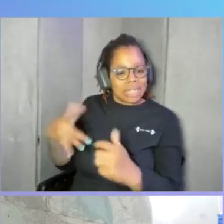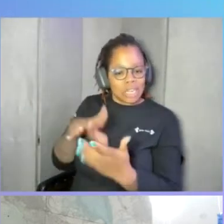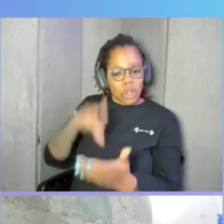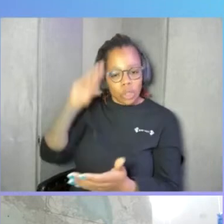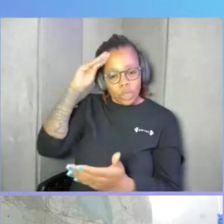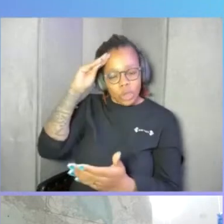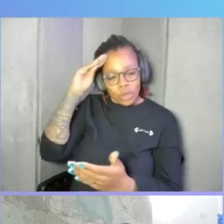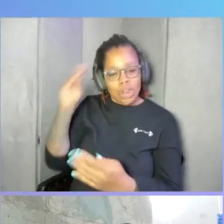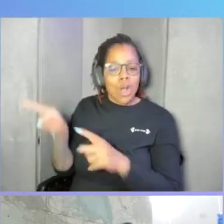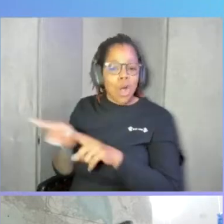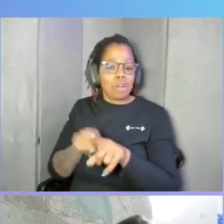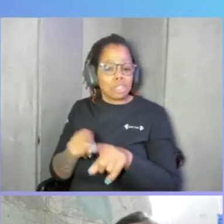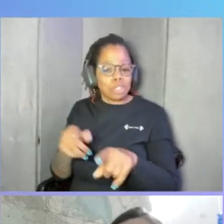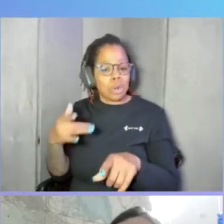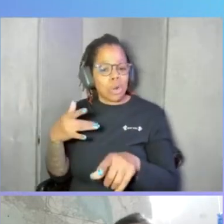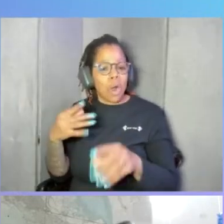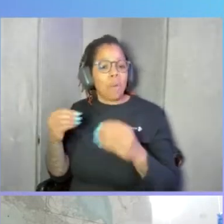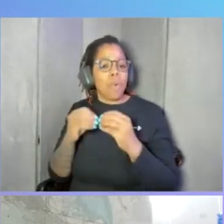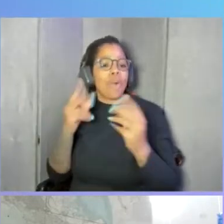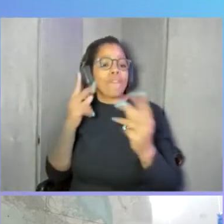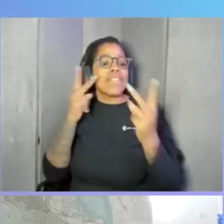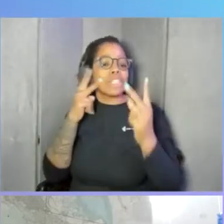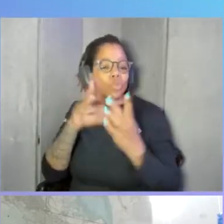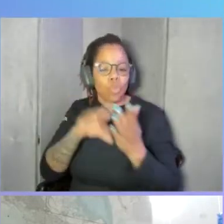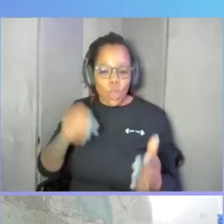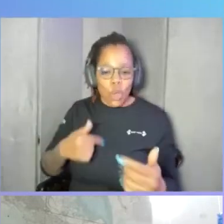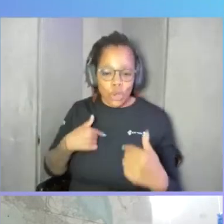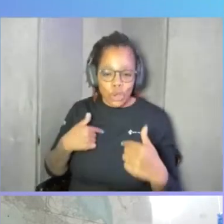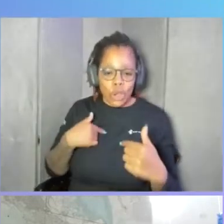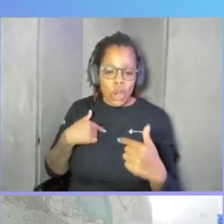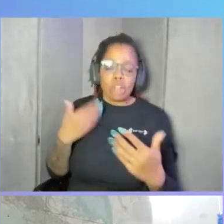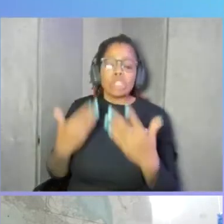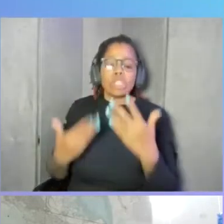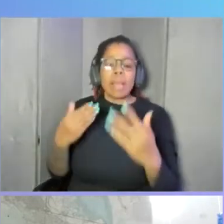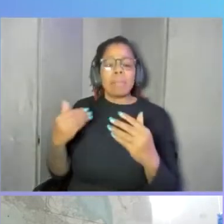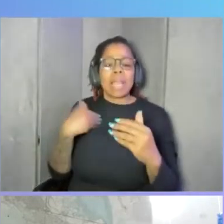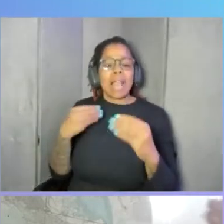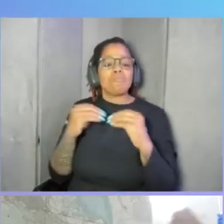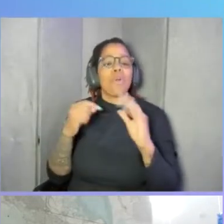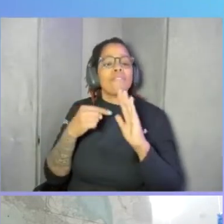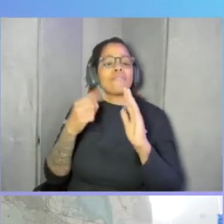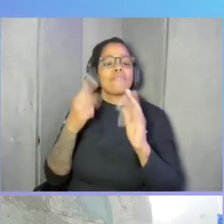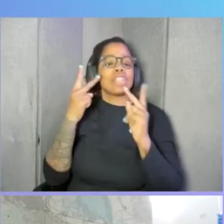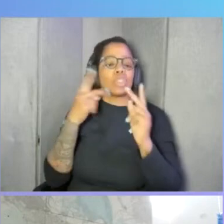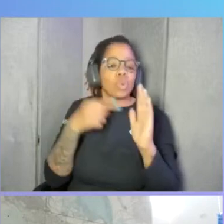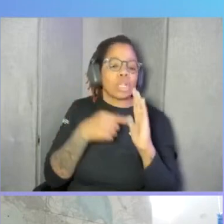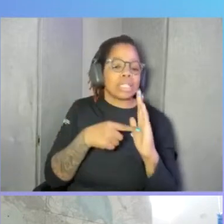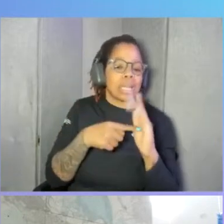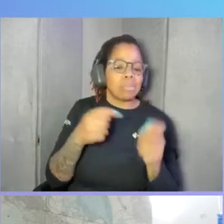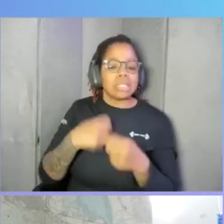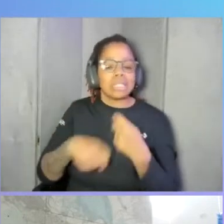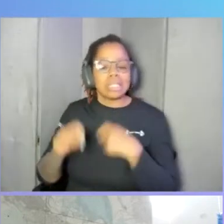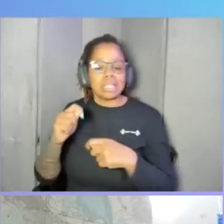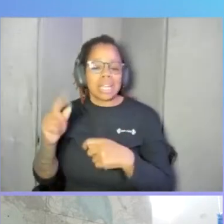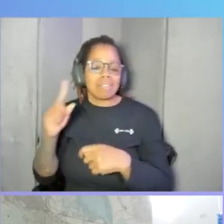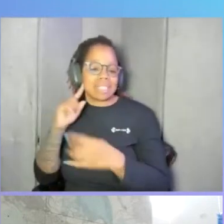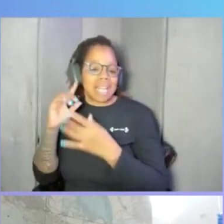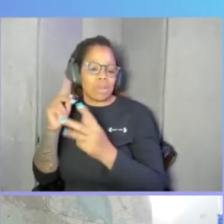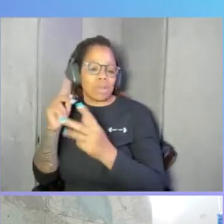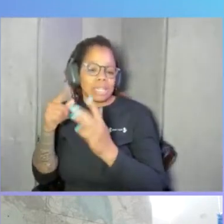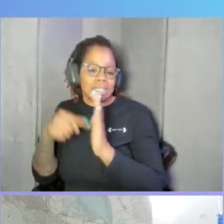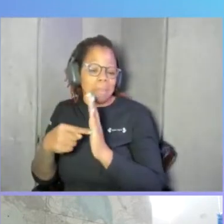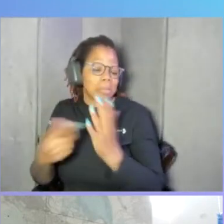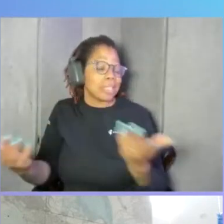also much more of a visual learner. So it might present me more visual examples instead of sound-based examples.